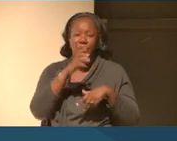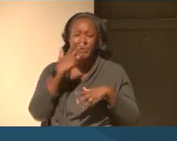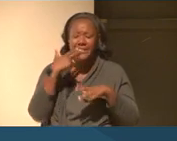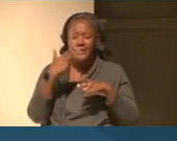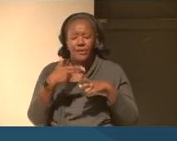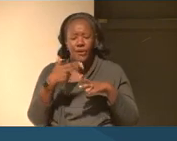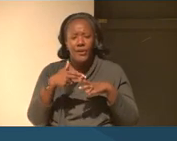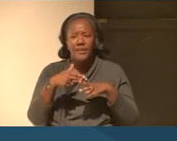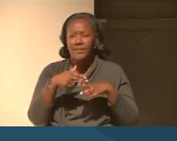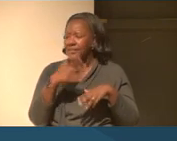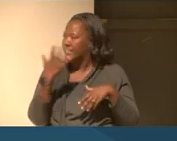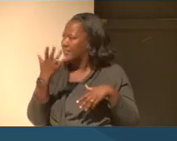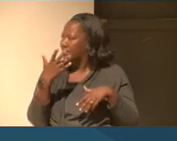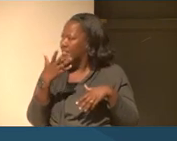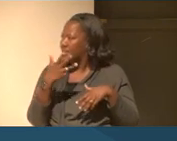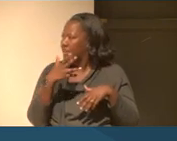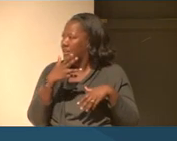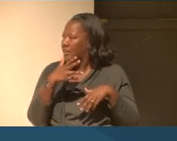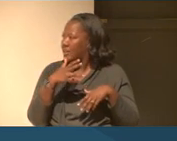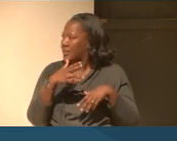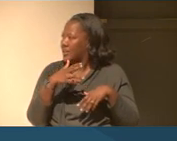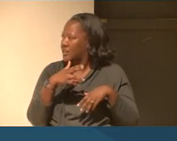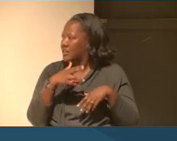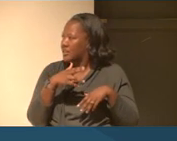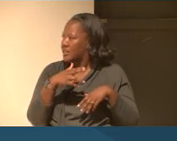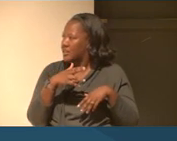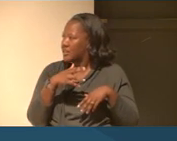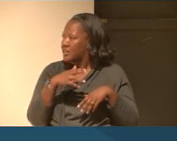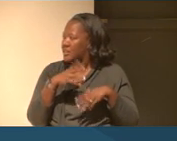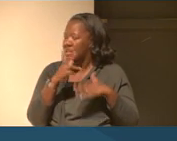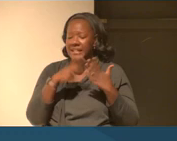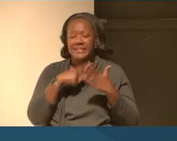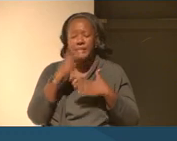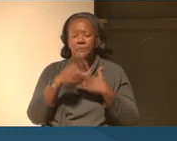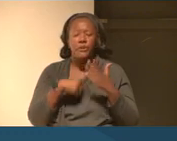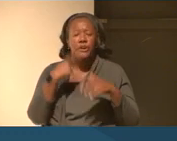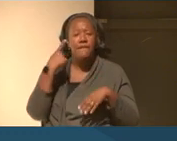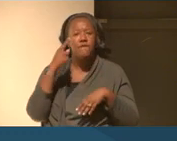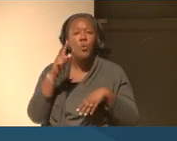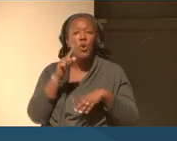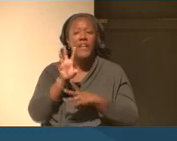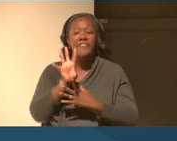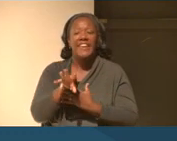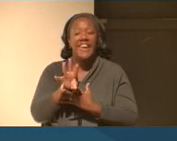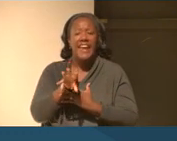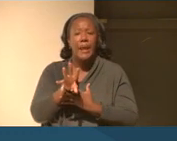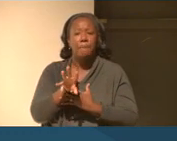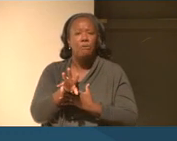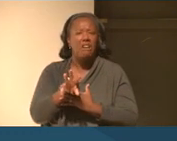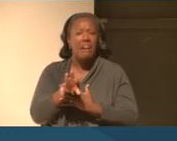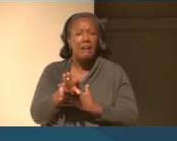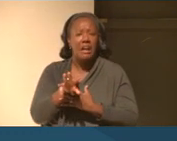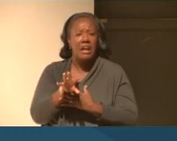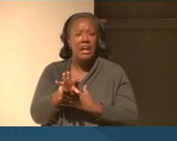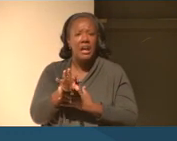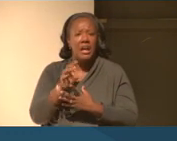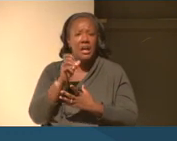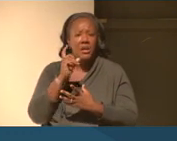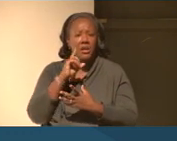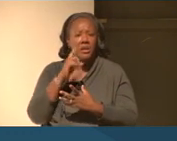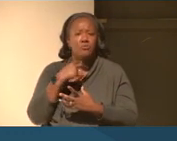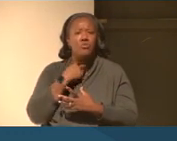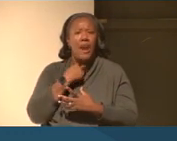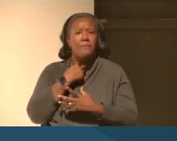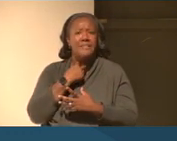now? The natural, the data. E-natural, yeah. Yeah, well, also the program for the camera traps. All the data, when you contribute to it, the data